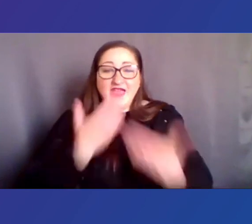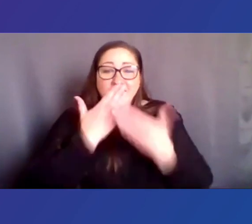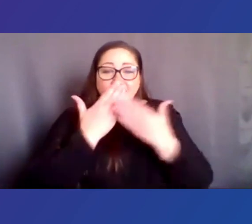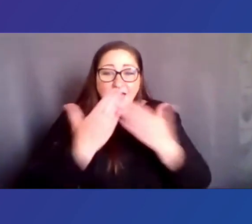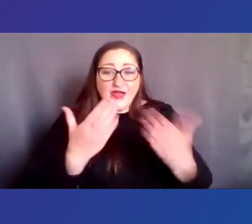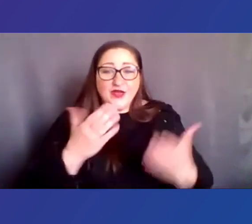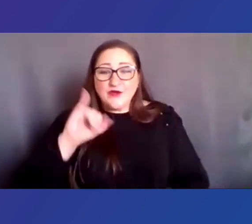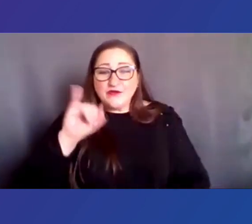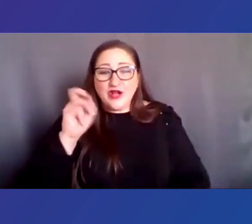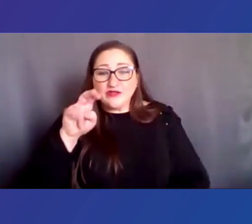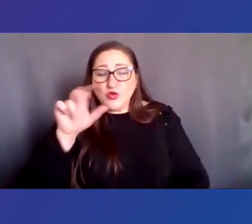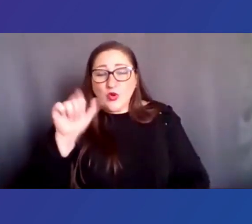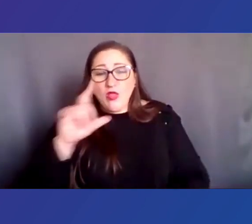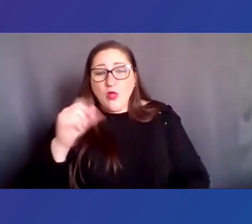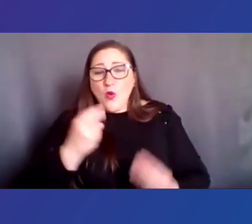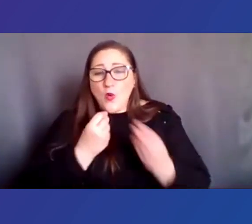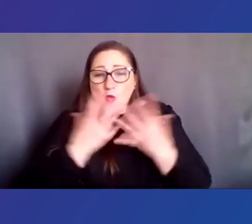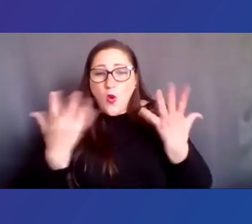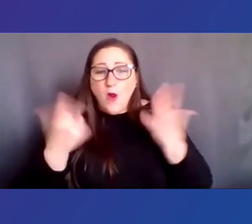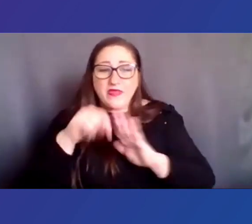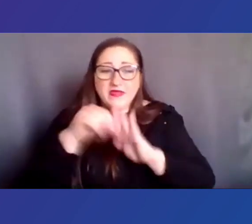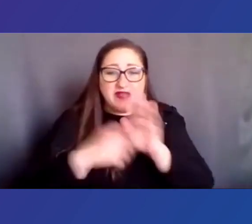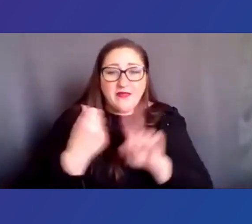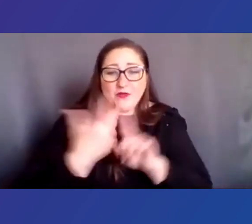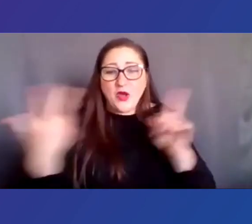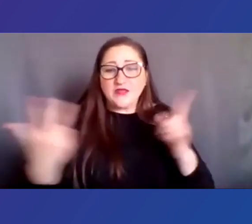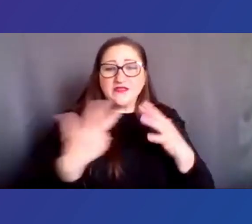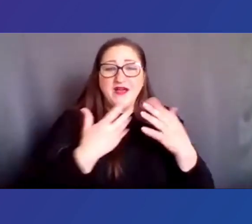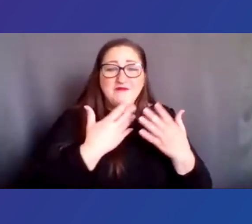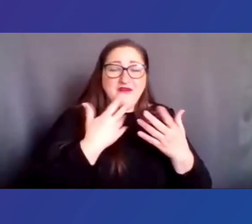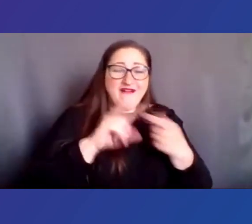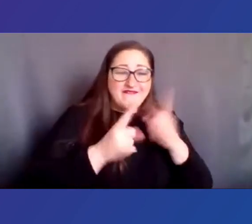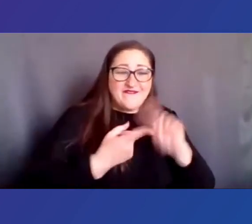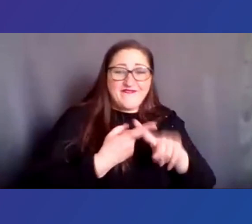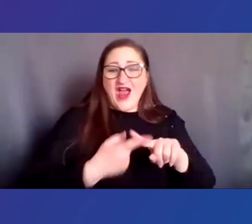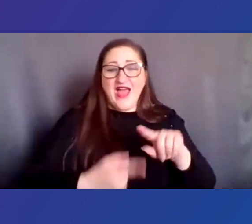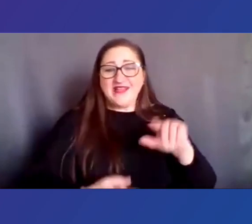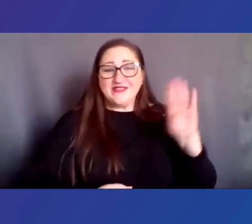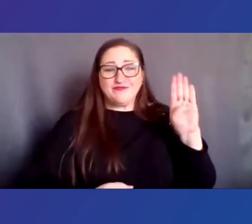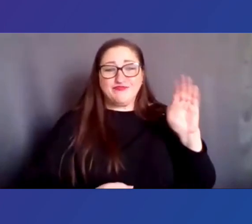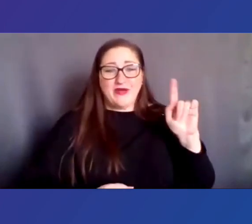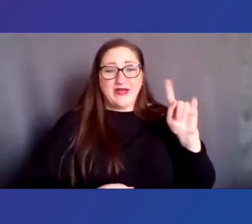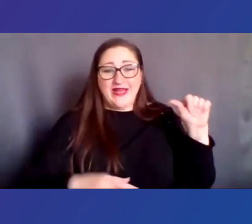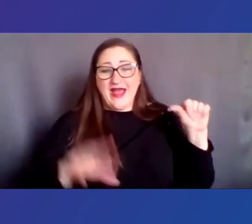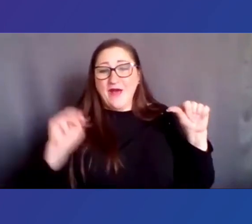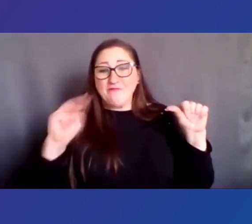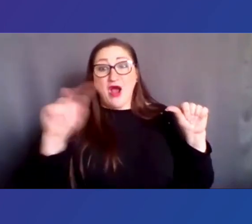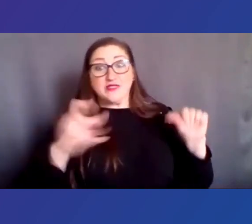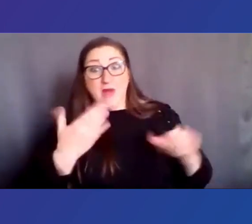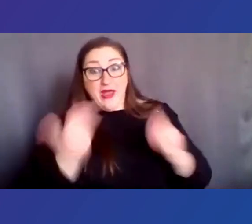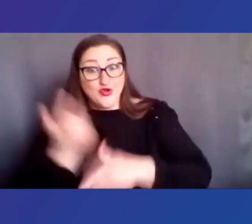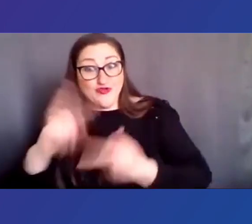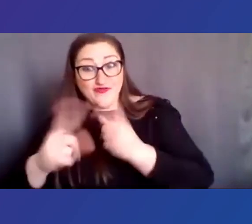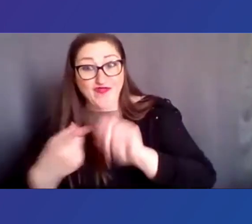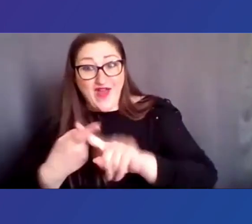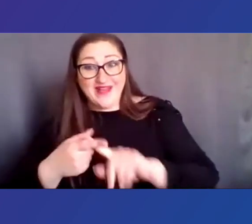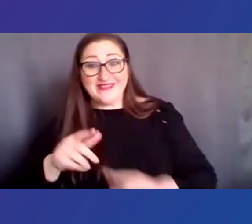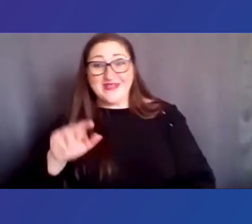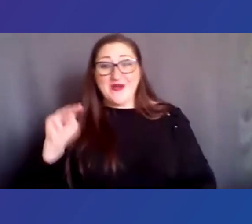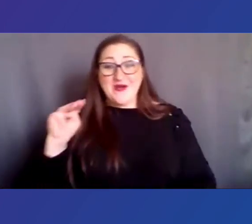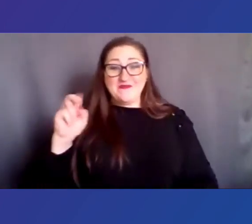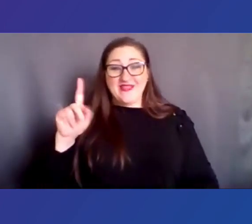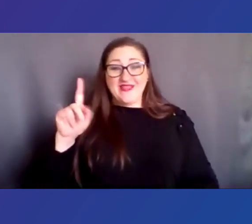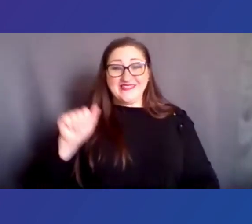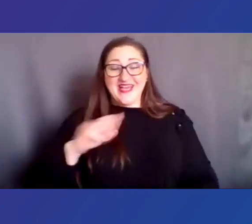of the panelists, my dear friend Brittany, Marz, my new friend, Melissa Riker, and Sulynn Hago for